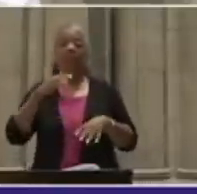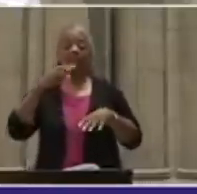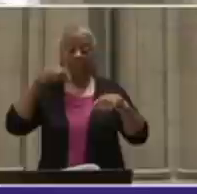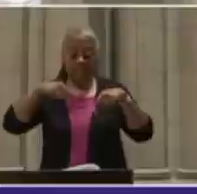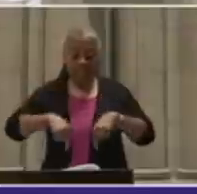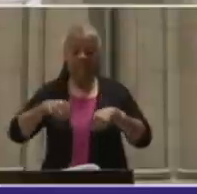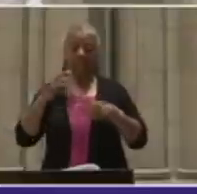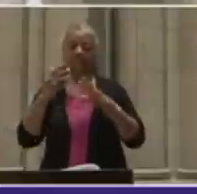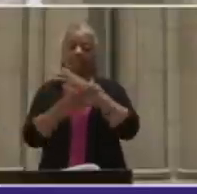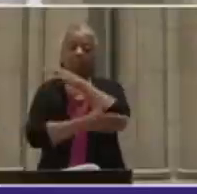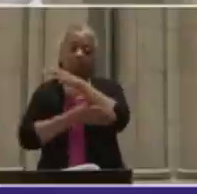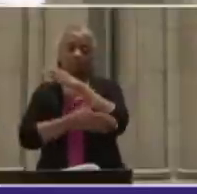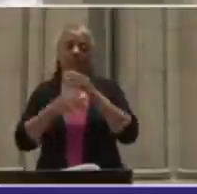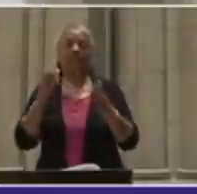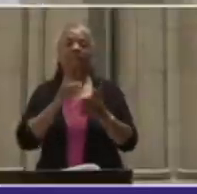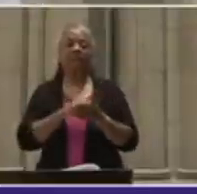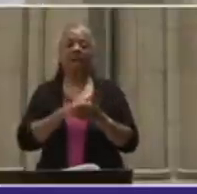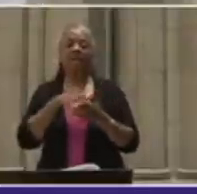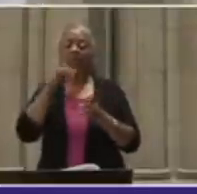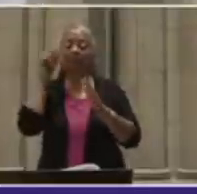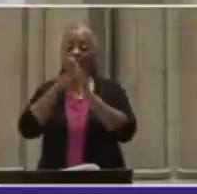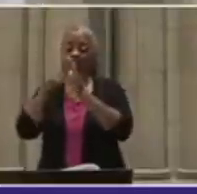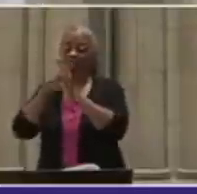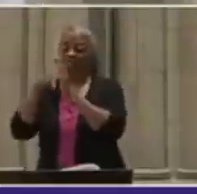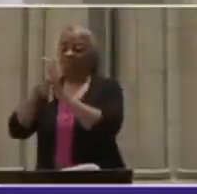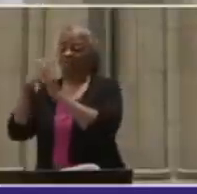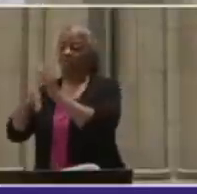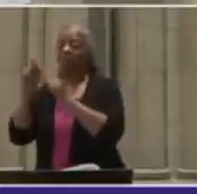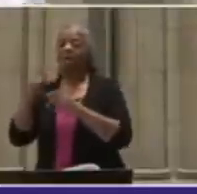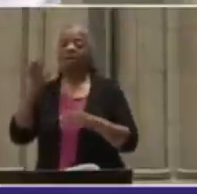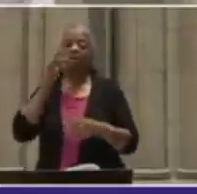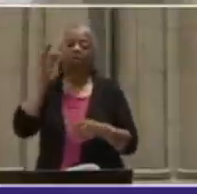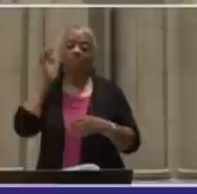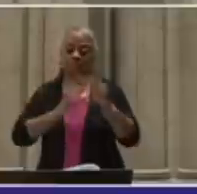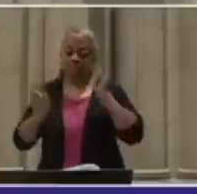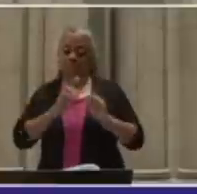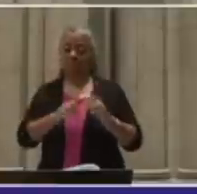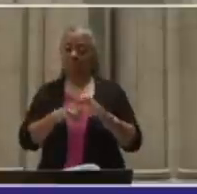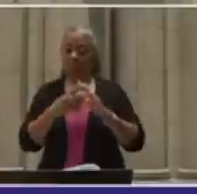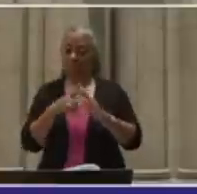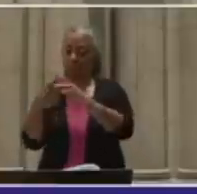shores, that the genocide of indigenous tribes began